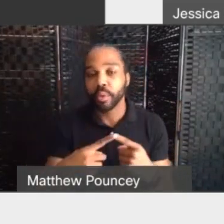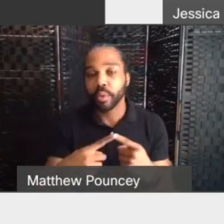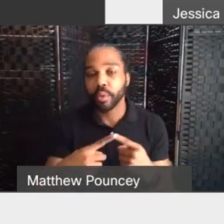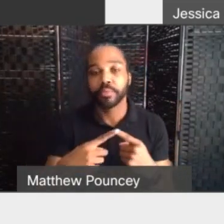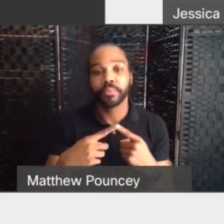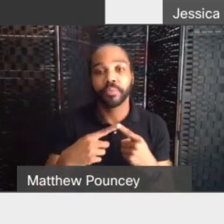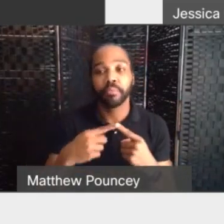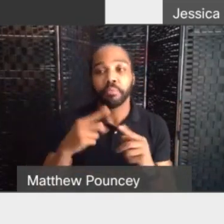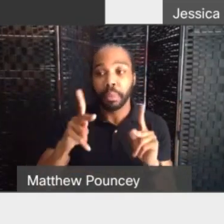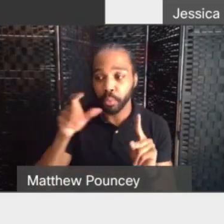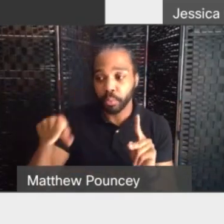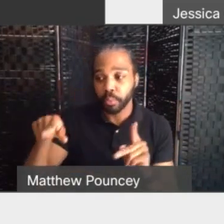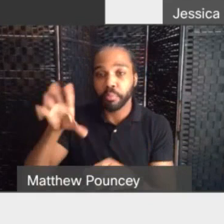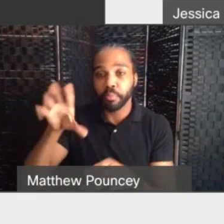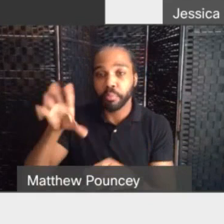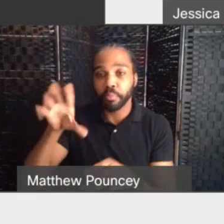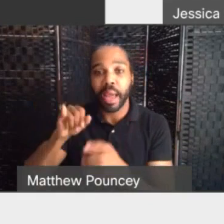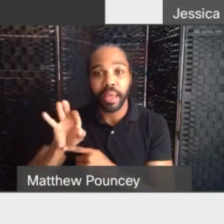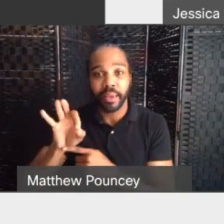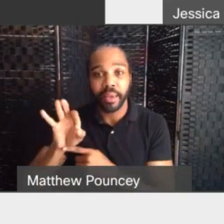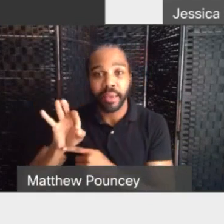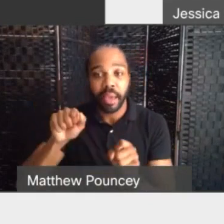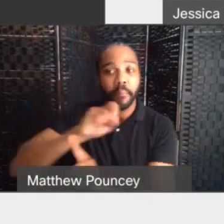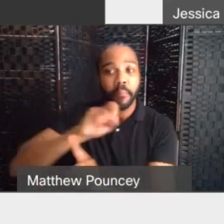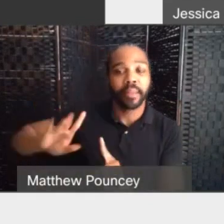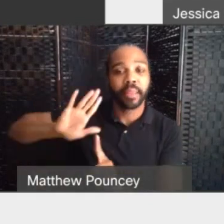people in ICFs could be returning to their day programs?